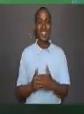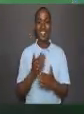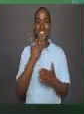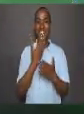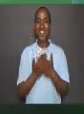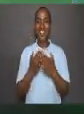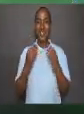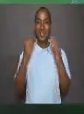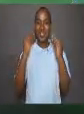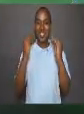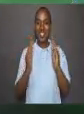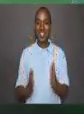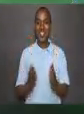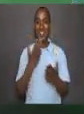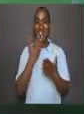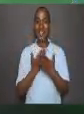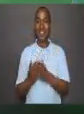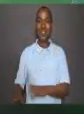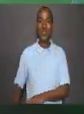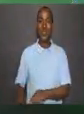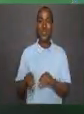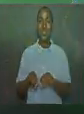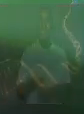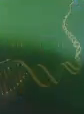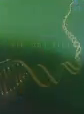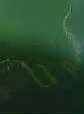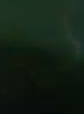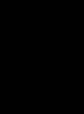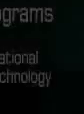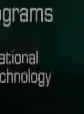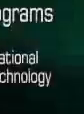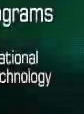next time, thank you, teacher. Thank you, students.